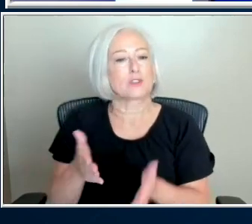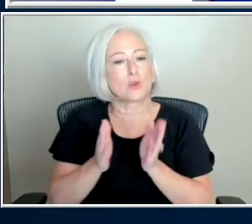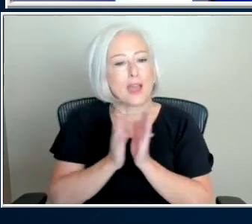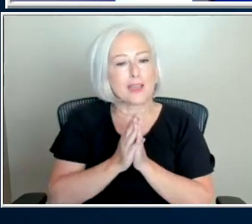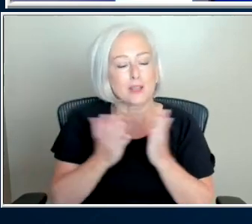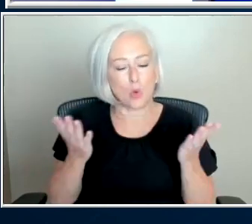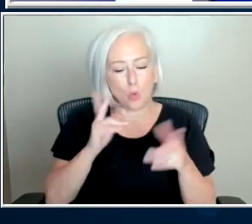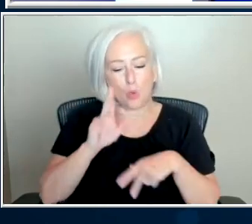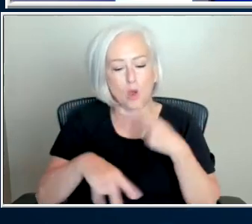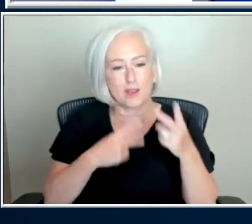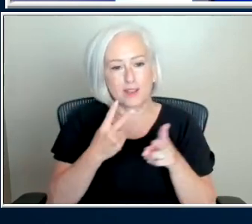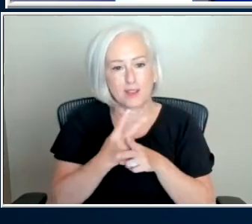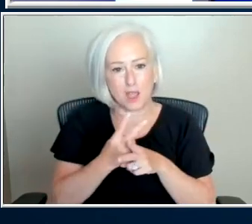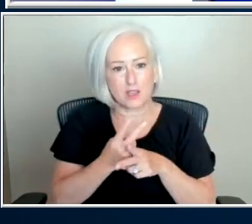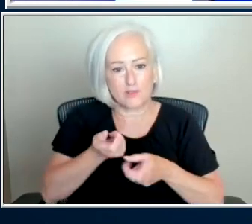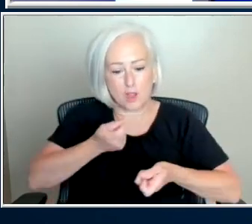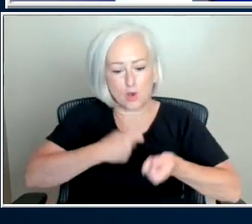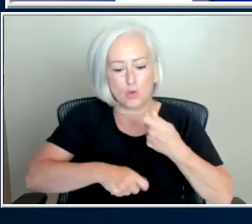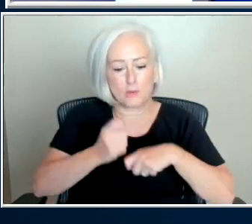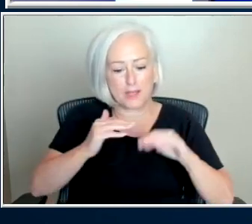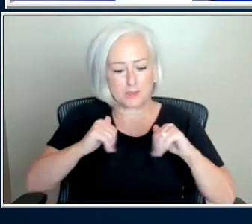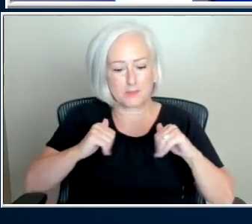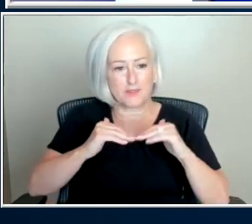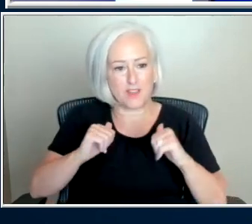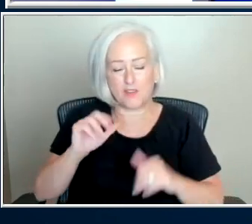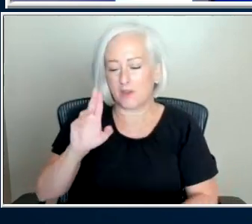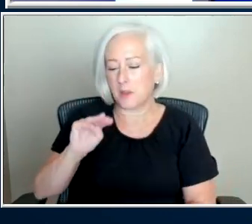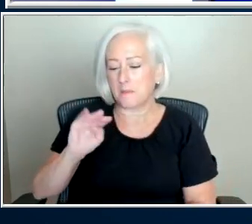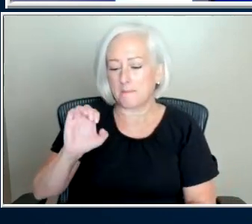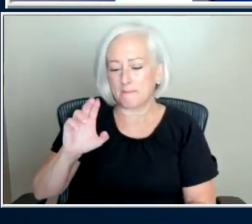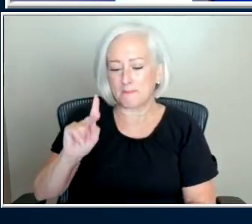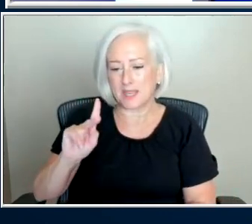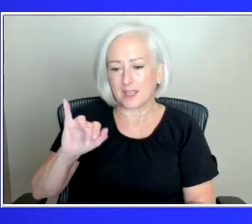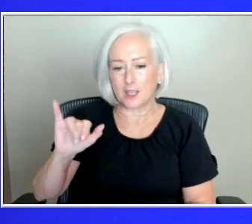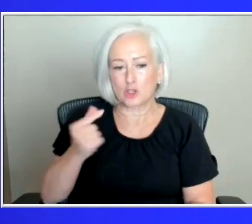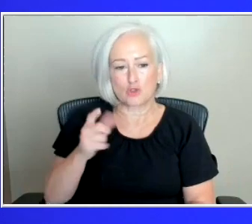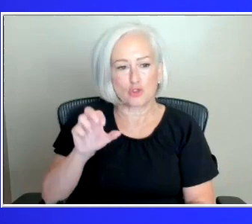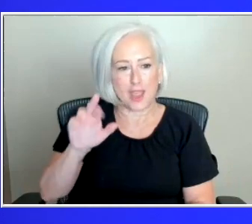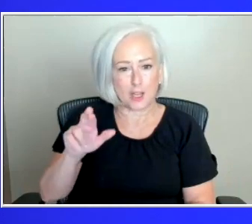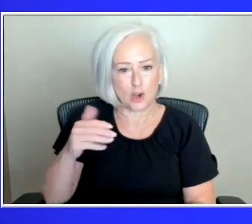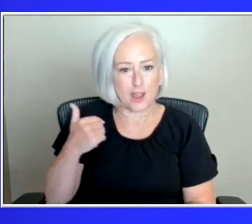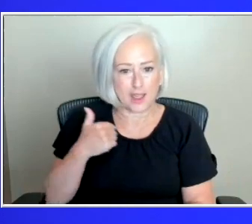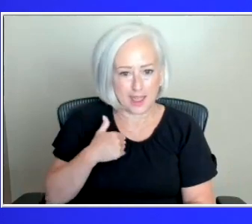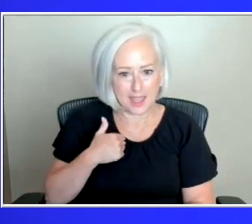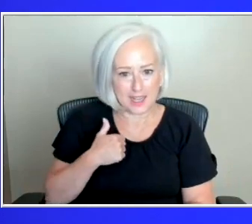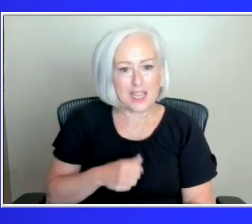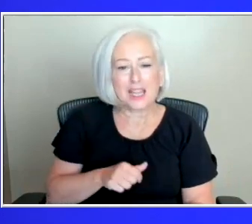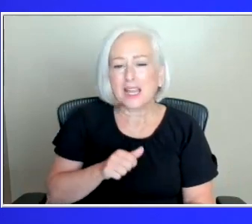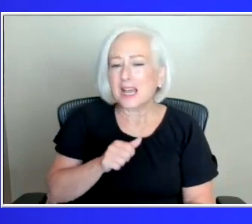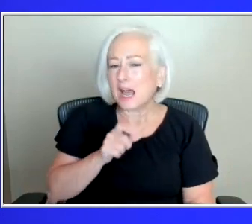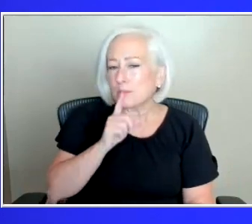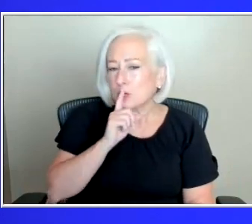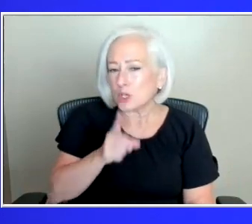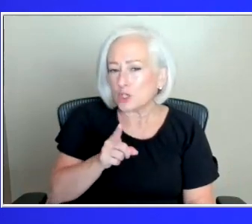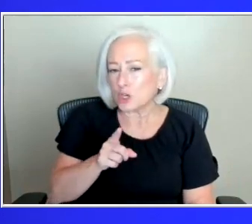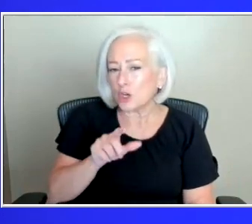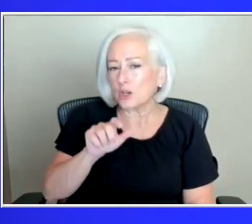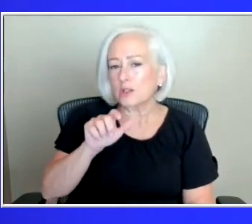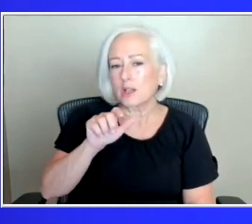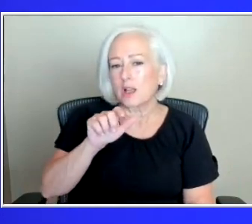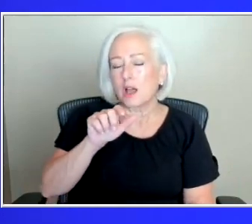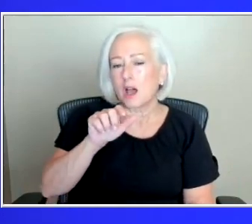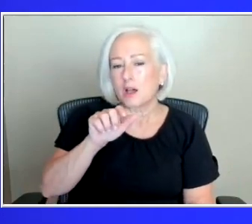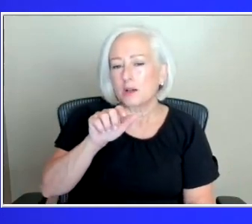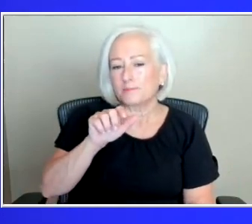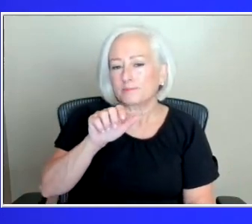replacement valve Mick Jagger had a few years ago? I'm pretty sure it was an aortic valve. I do not know what brand it was. So he had what's called